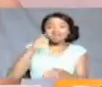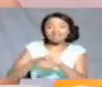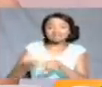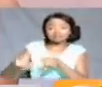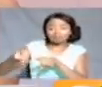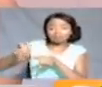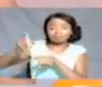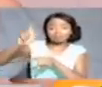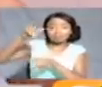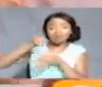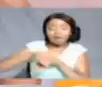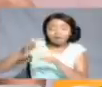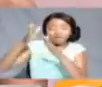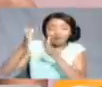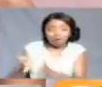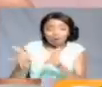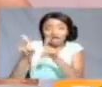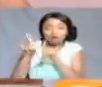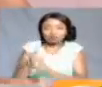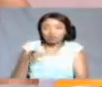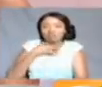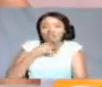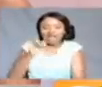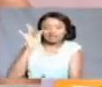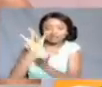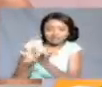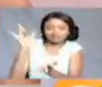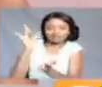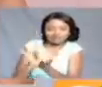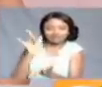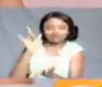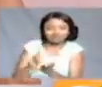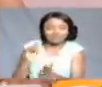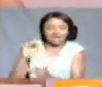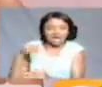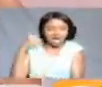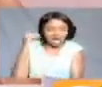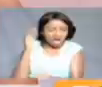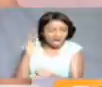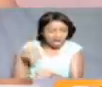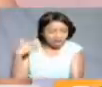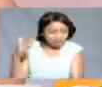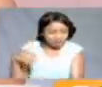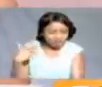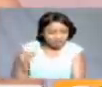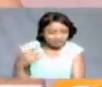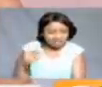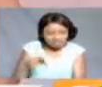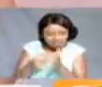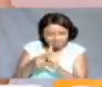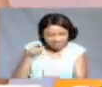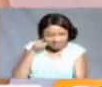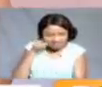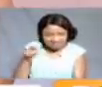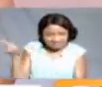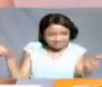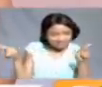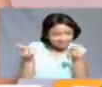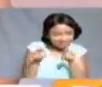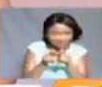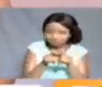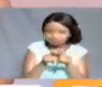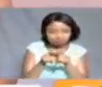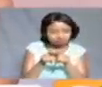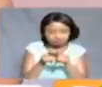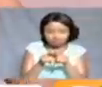likes and followers means automatically I'm influential. That doesn't exist. You have to be in a market. So you